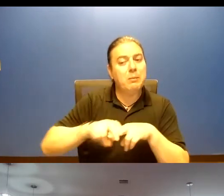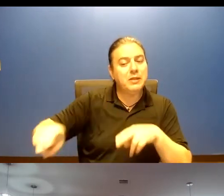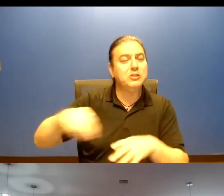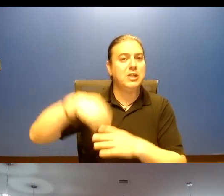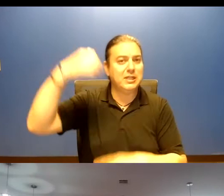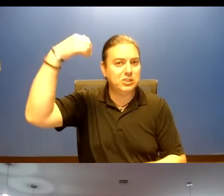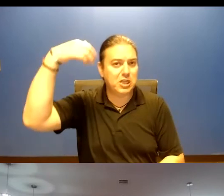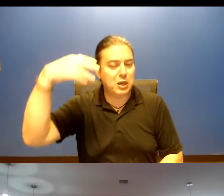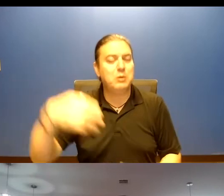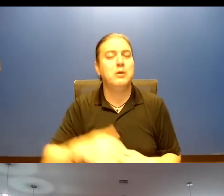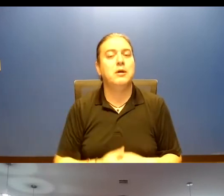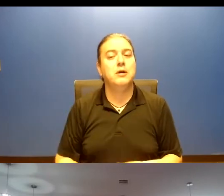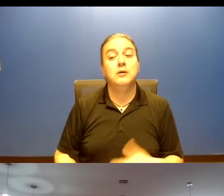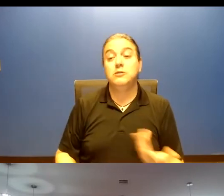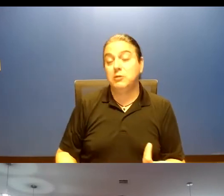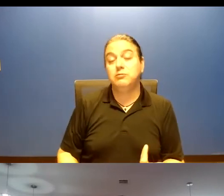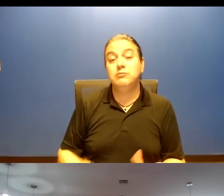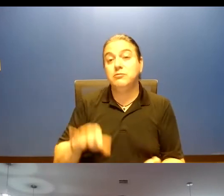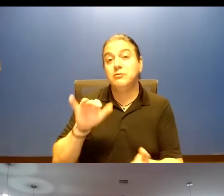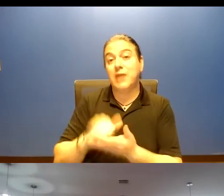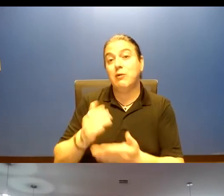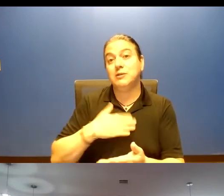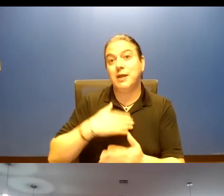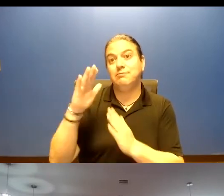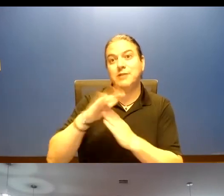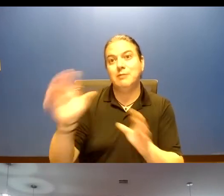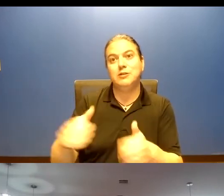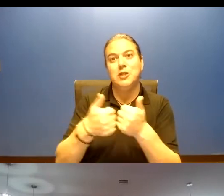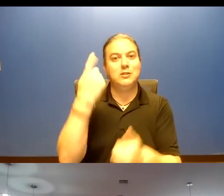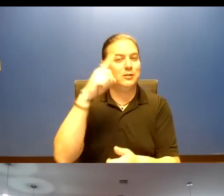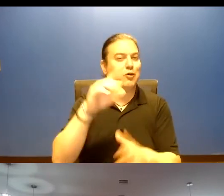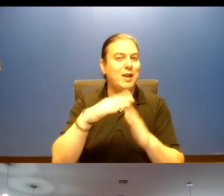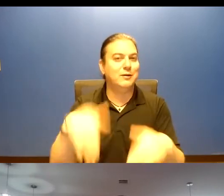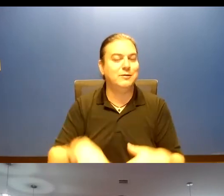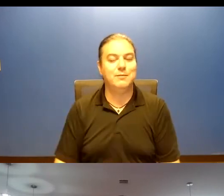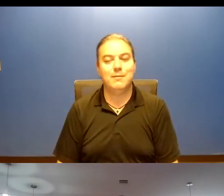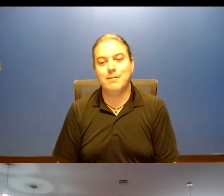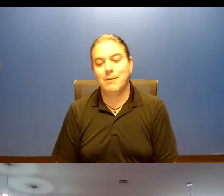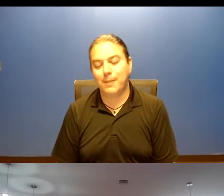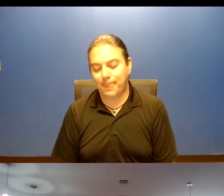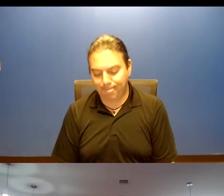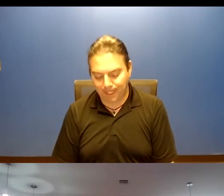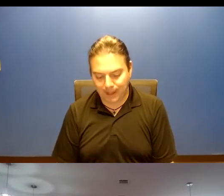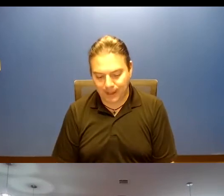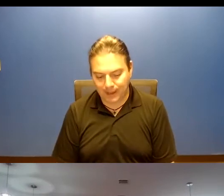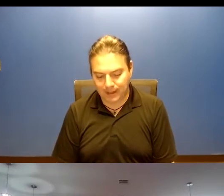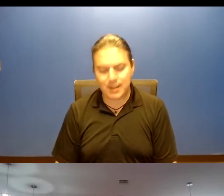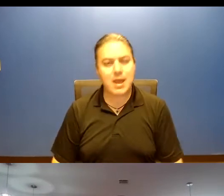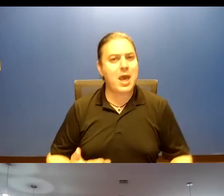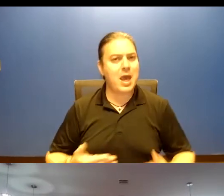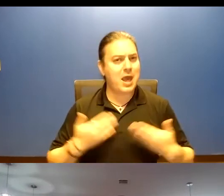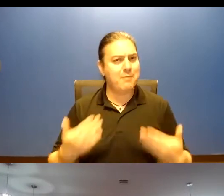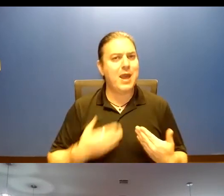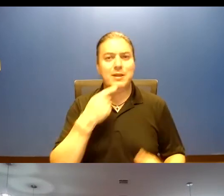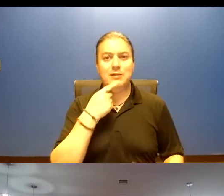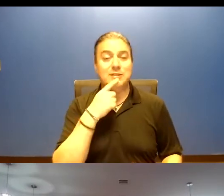other than that, those were my biggest challenges for housing. And I'm so glad that you brought this up, Susan, because I